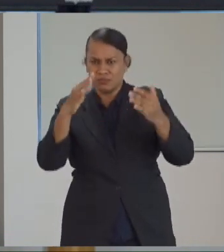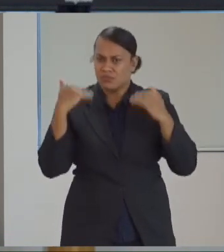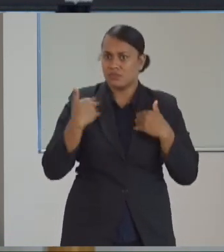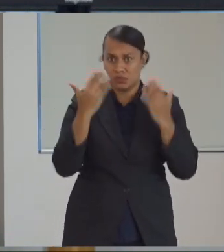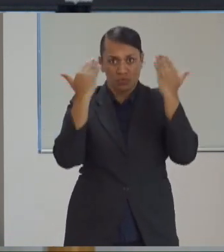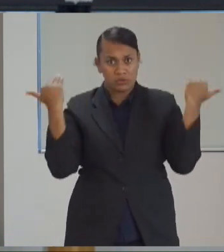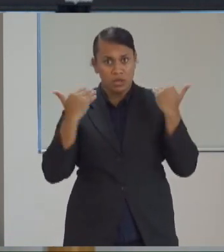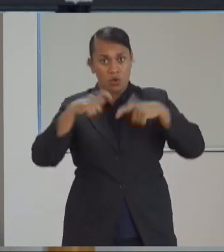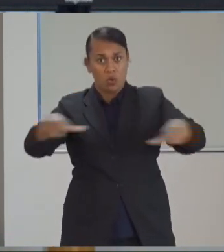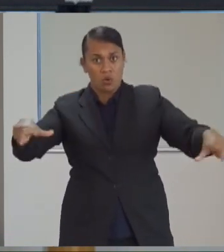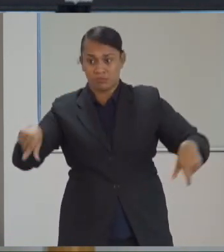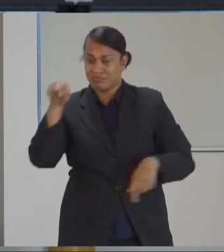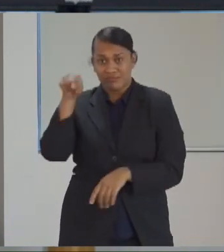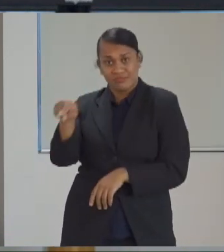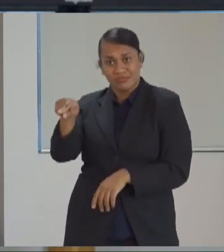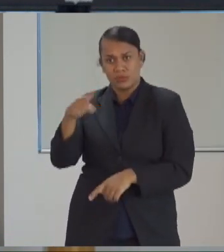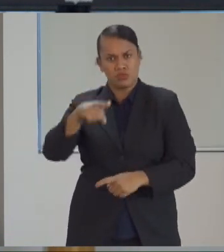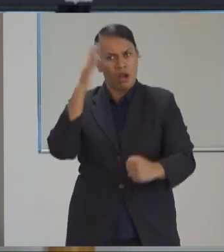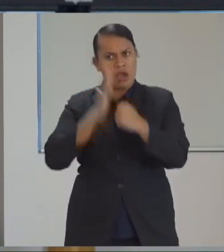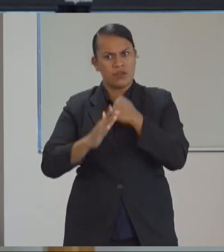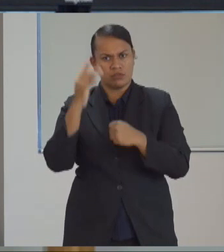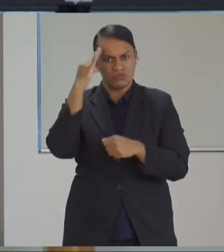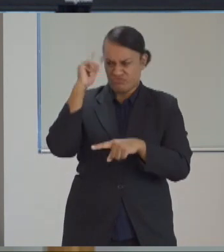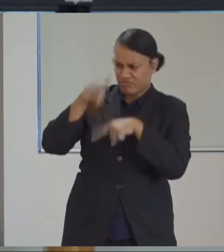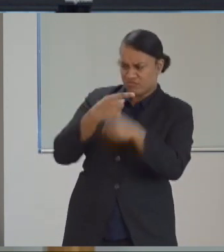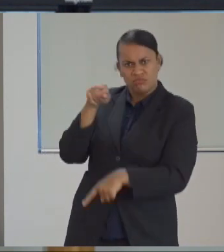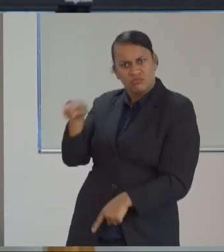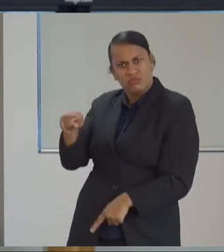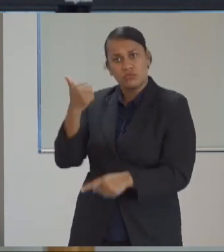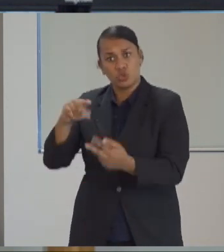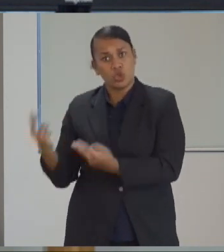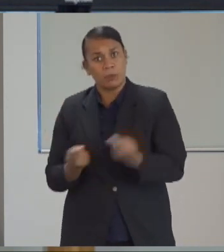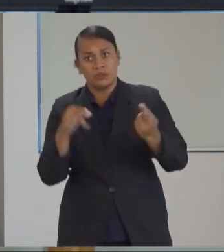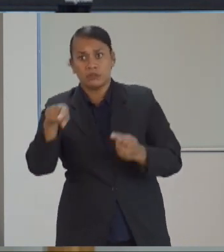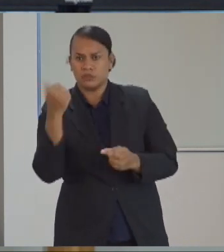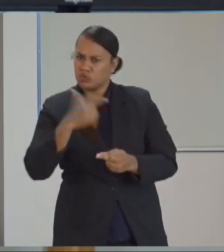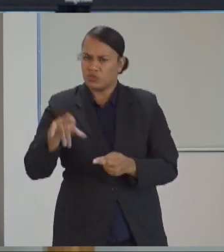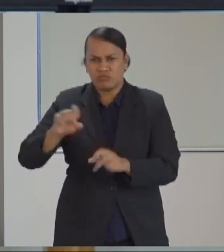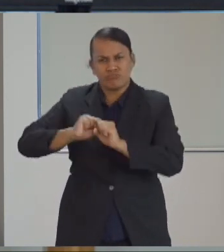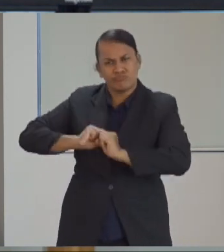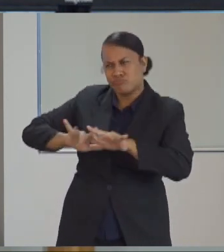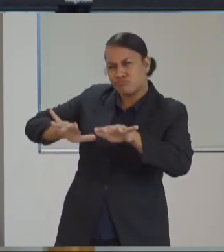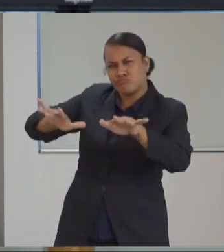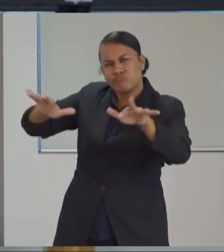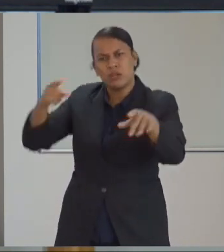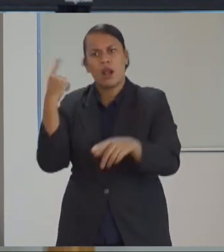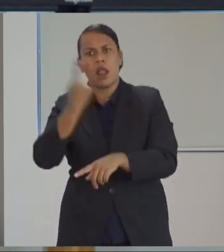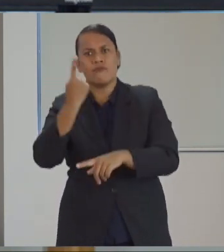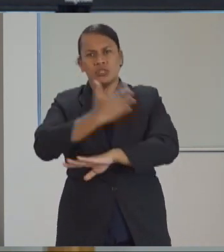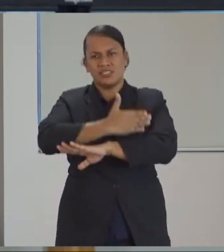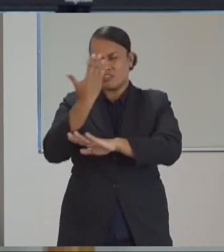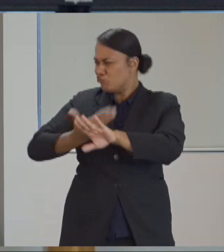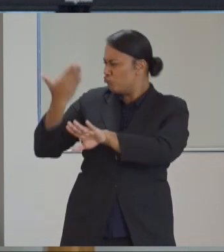failed to consider, let alone refer to these orders, even though they were published 11 days before his